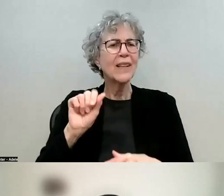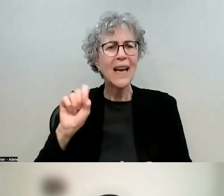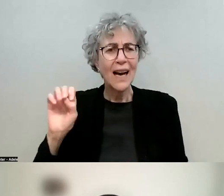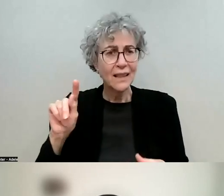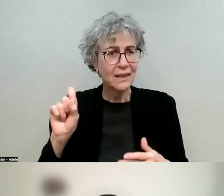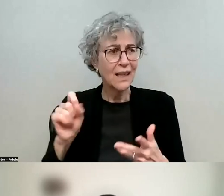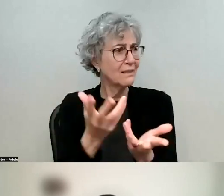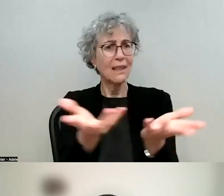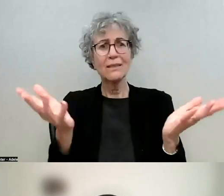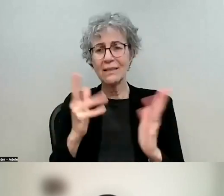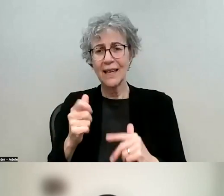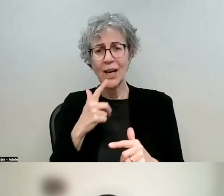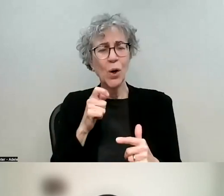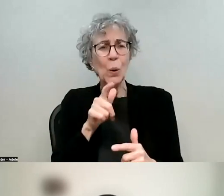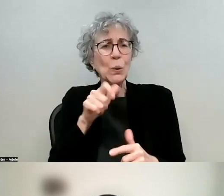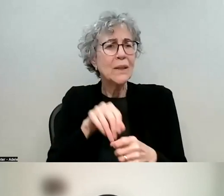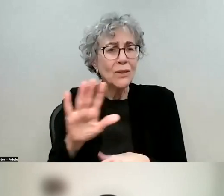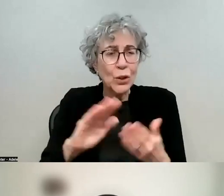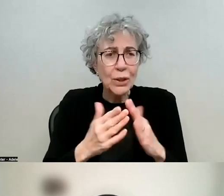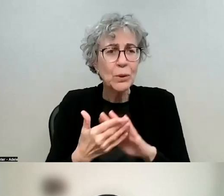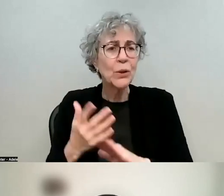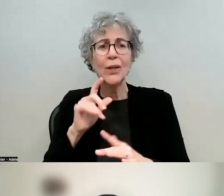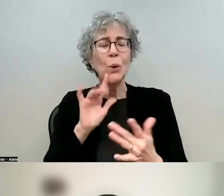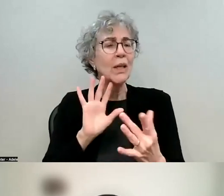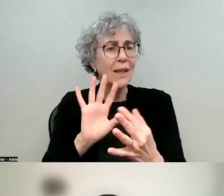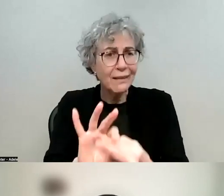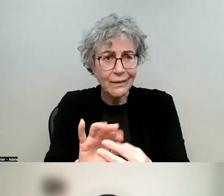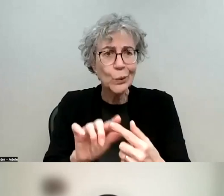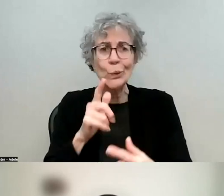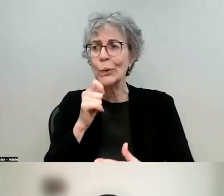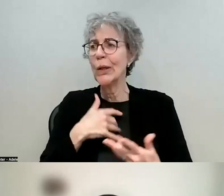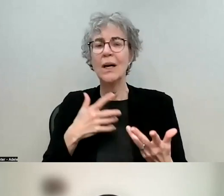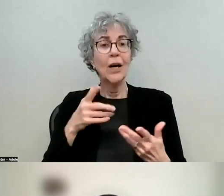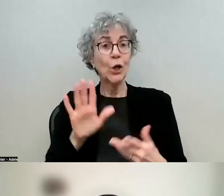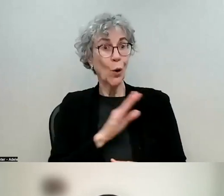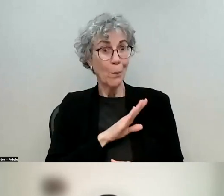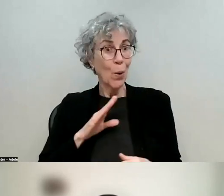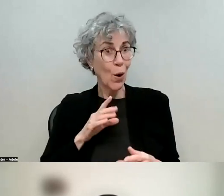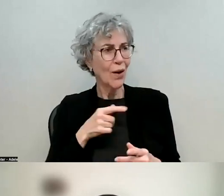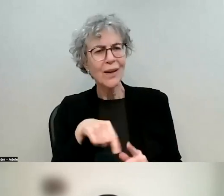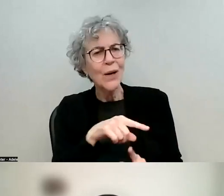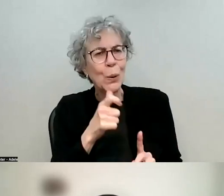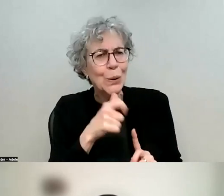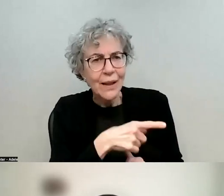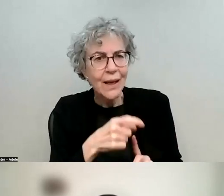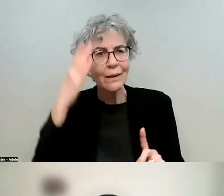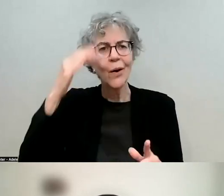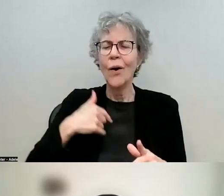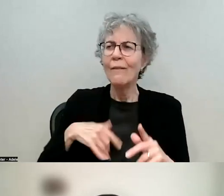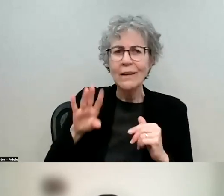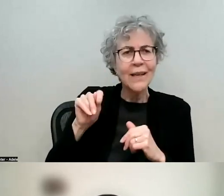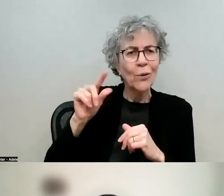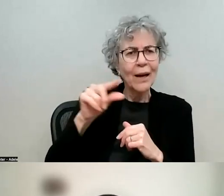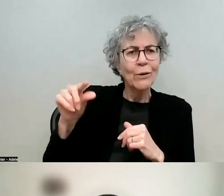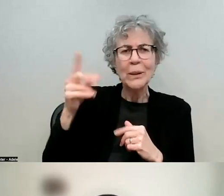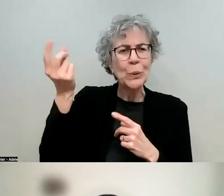you connect to? Who do you and your board know? How do you, what's government doing? And how do you start connecting